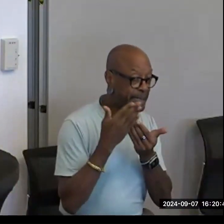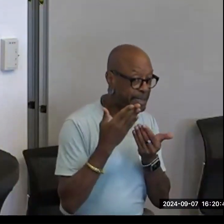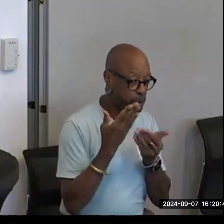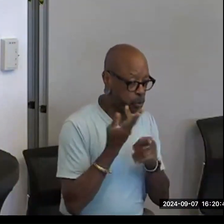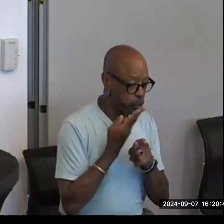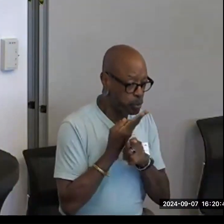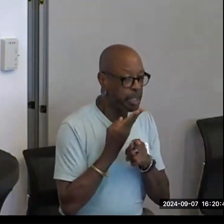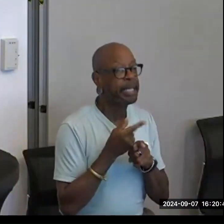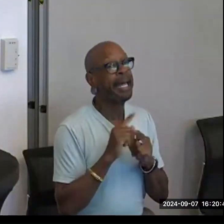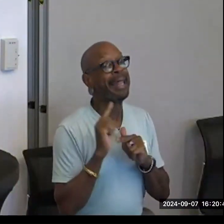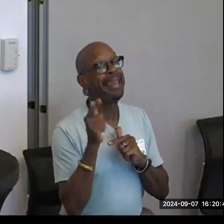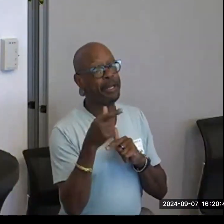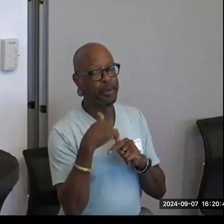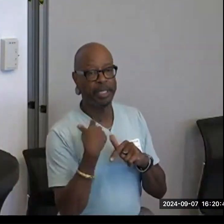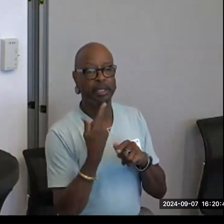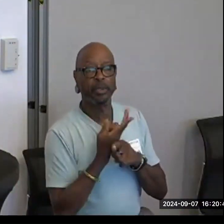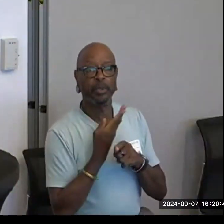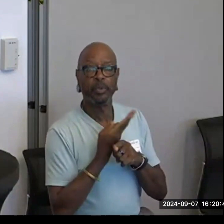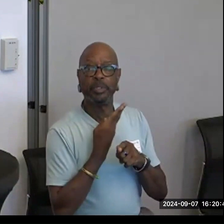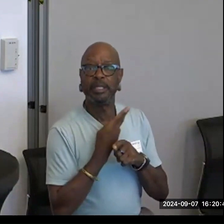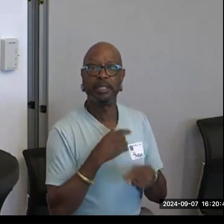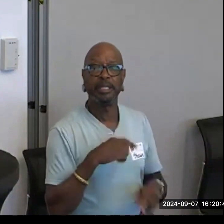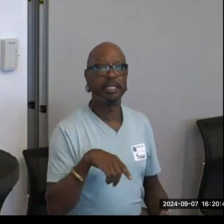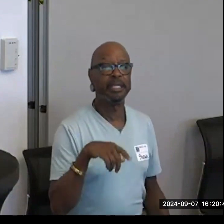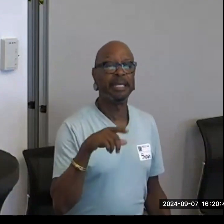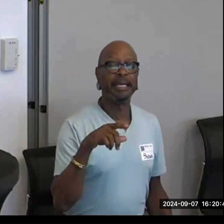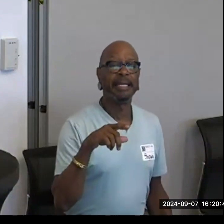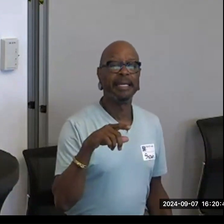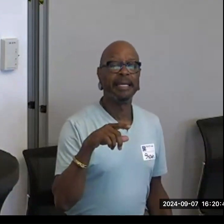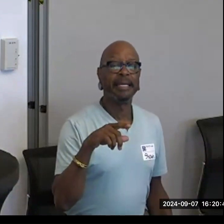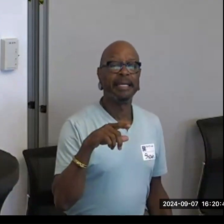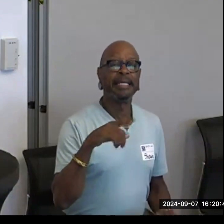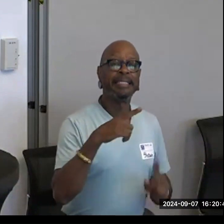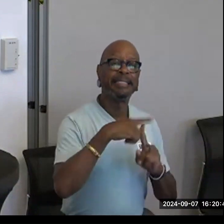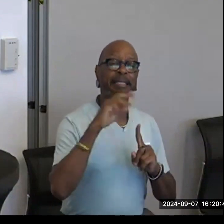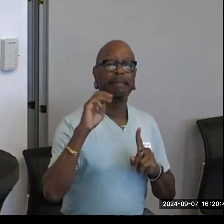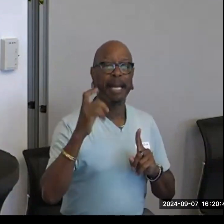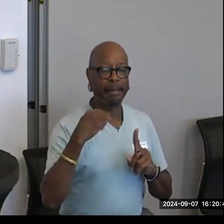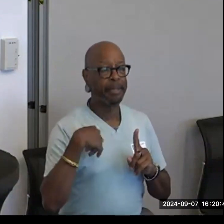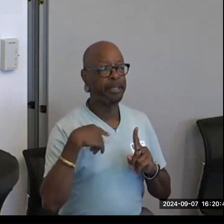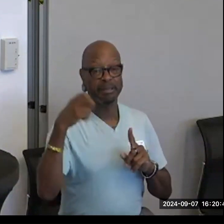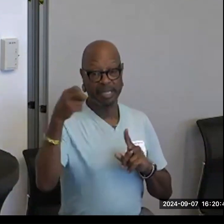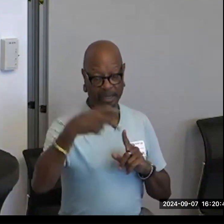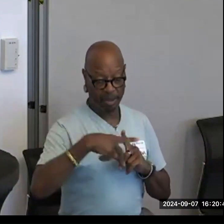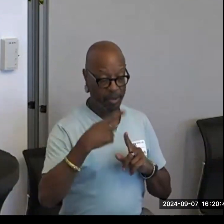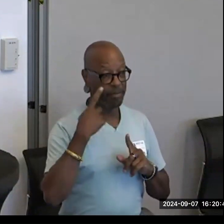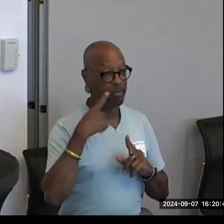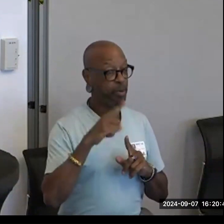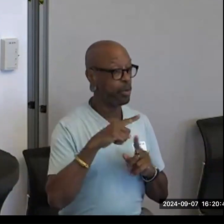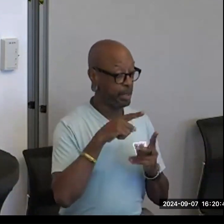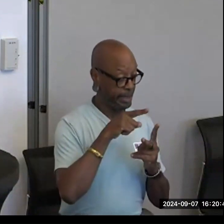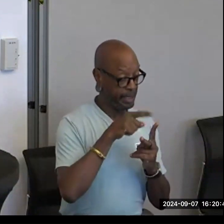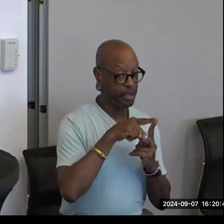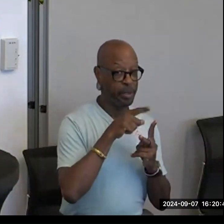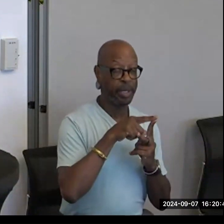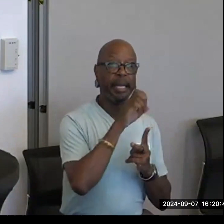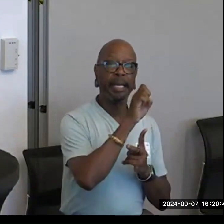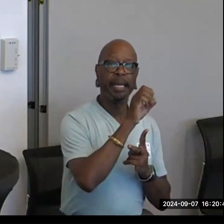could go on to the TMAP site, download your tactile map for an embosser, or download it for the Monarch.